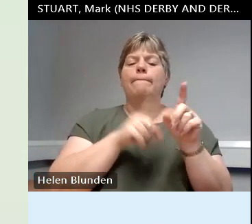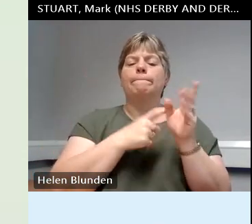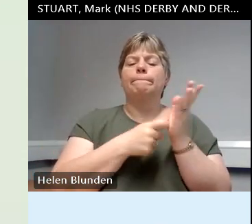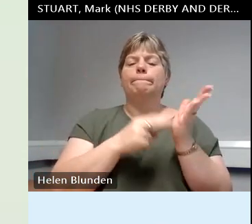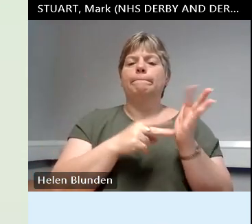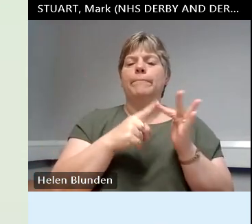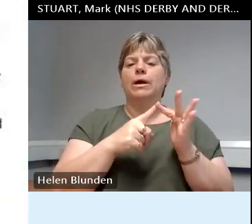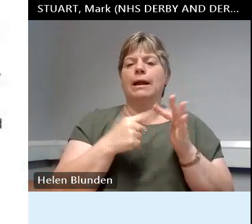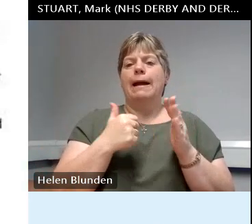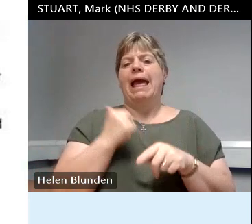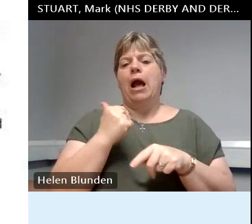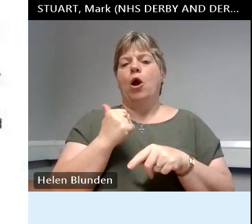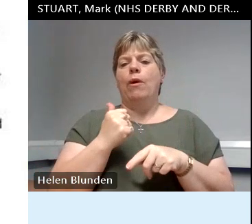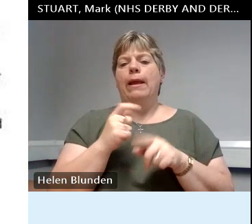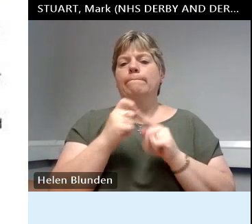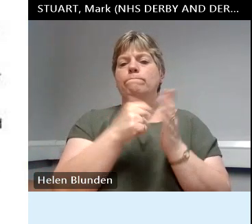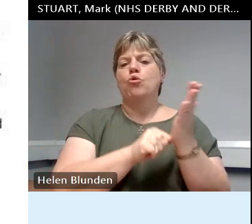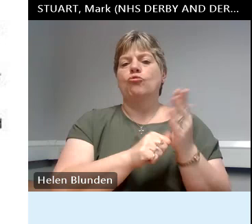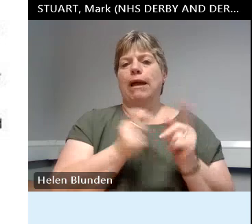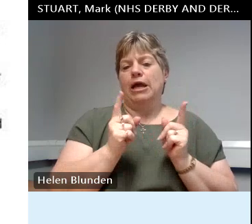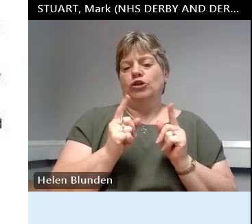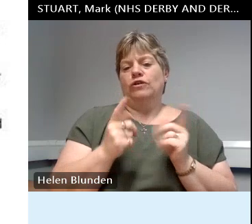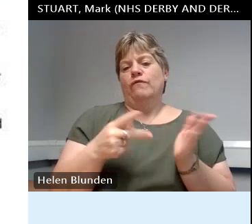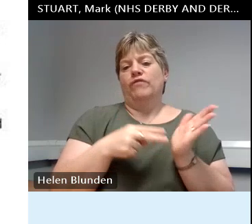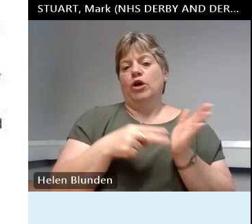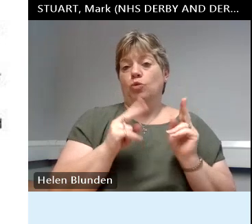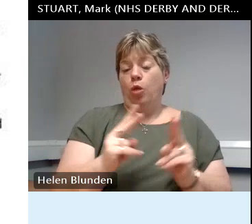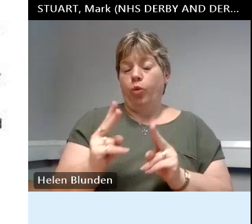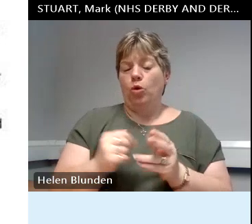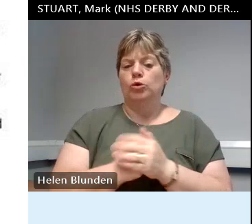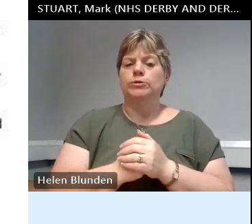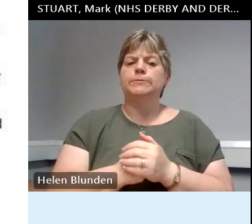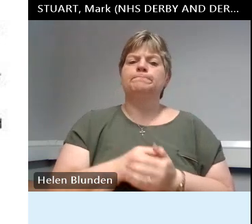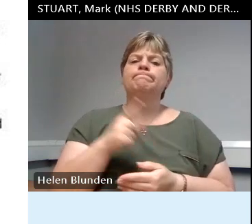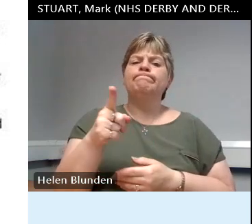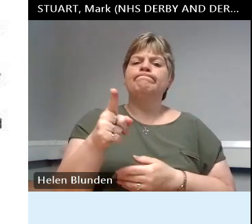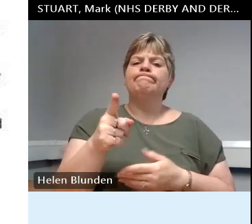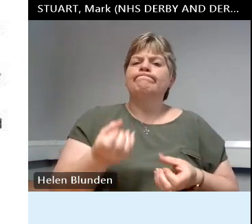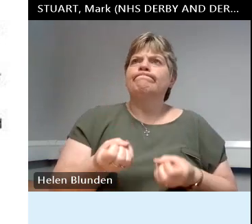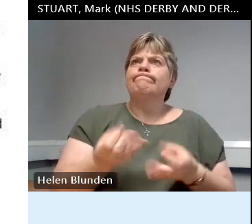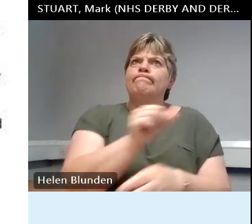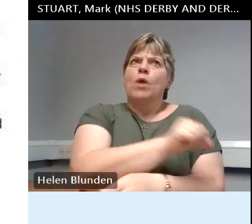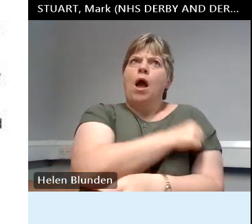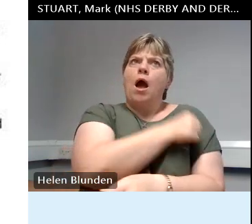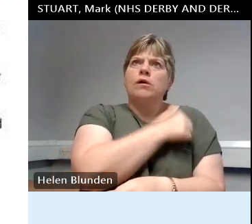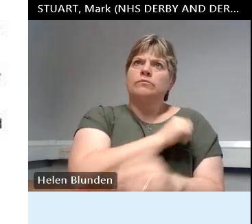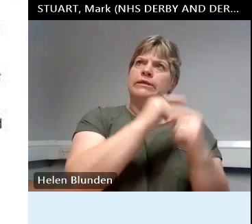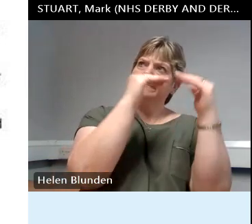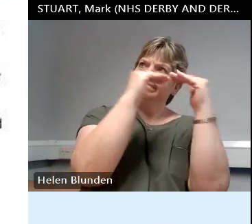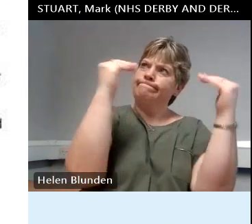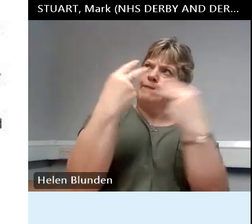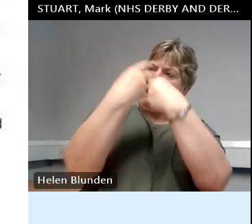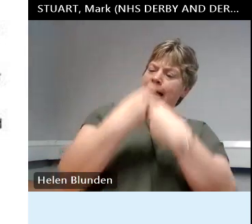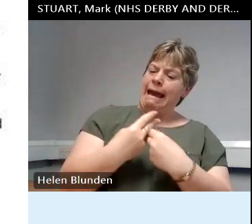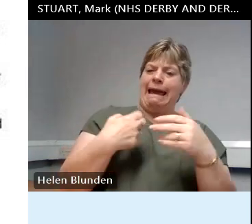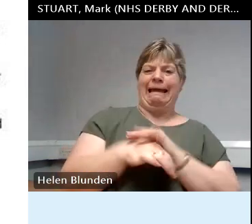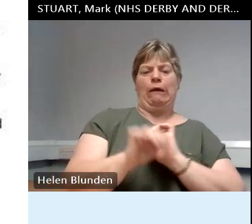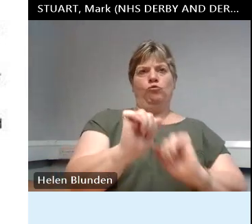for virtual wards. Virtual wards are designed to provide hospital level care at the place you call